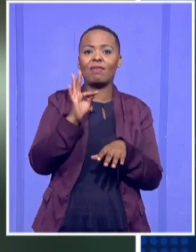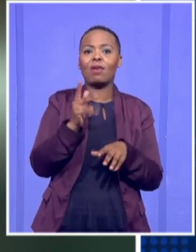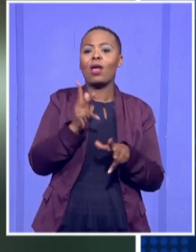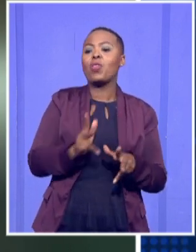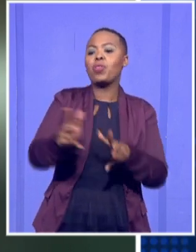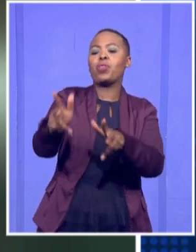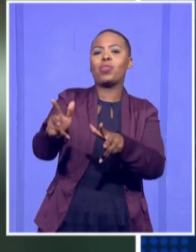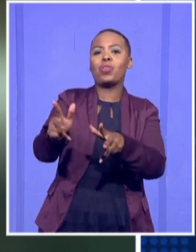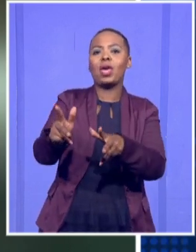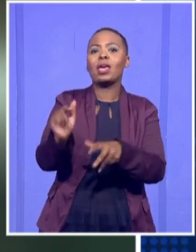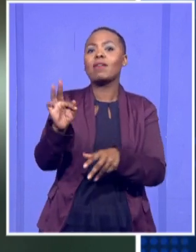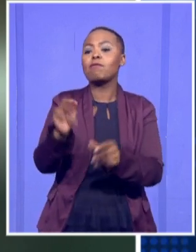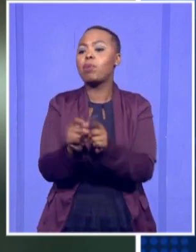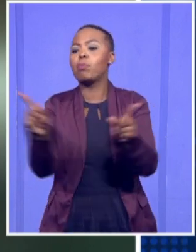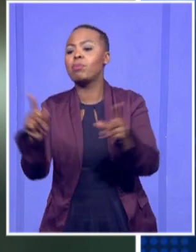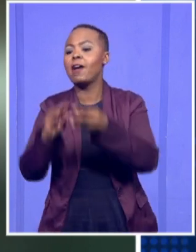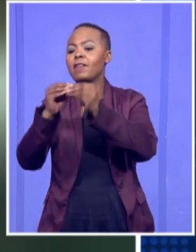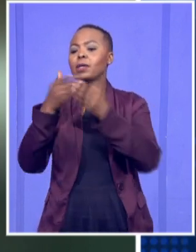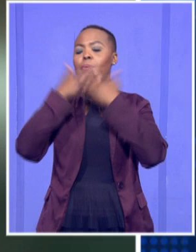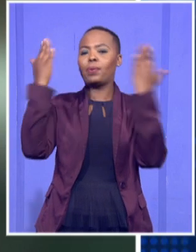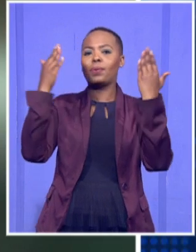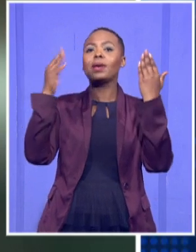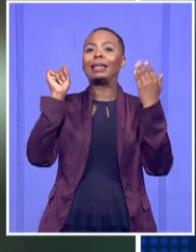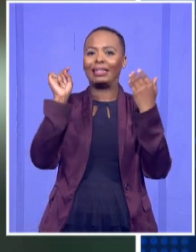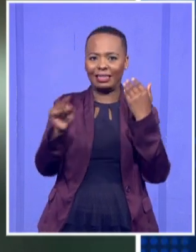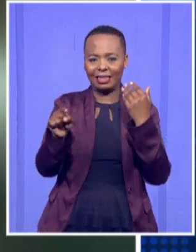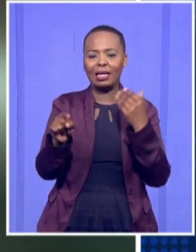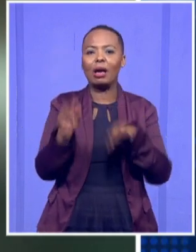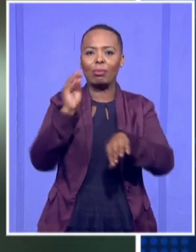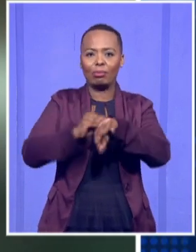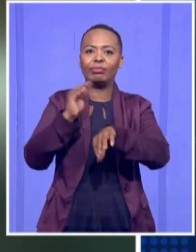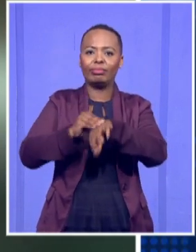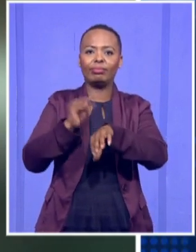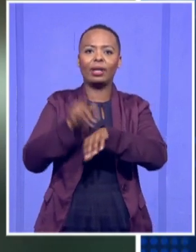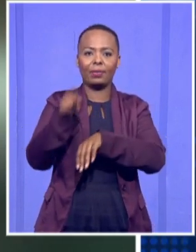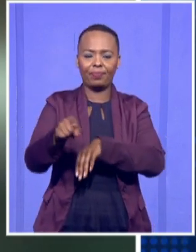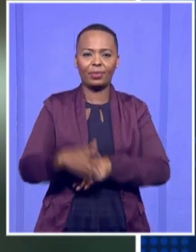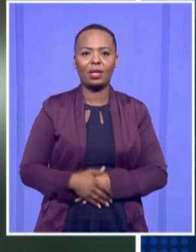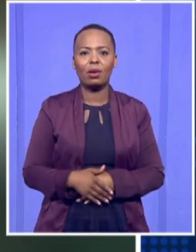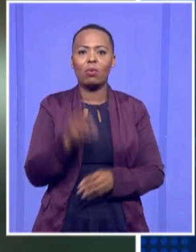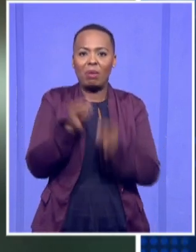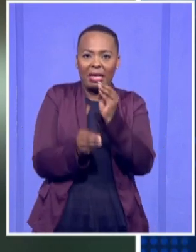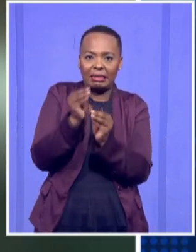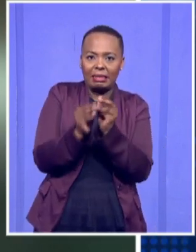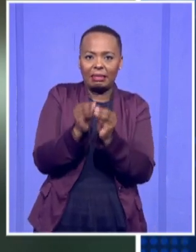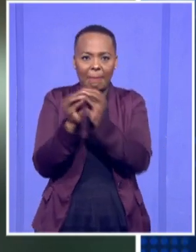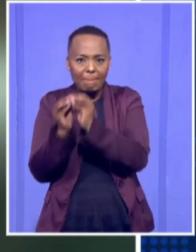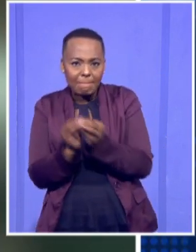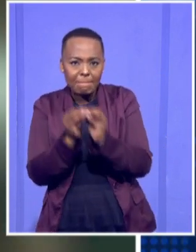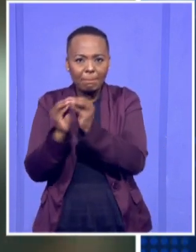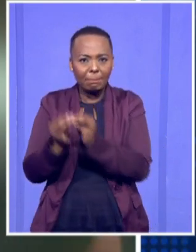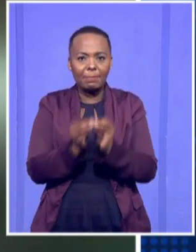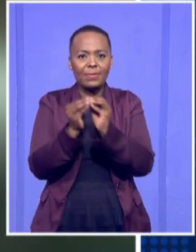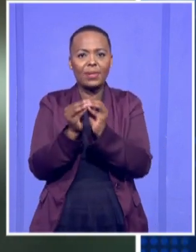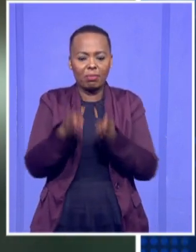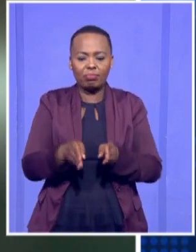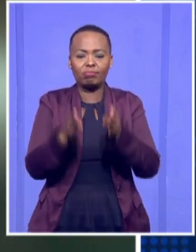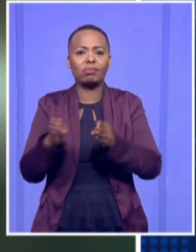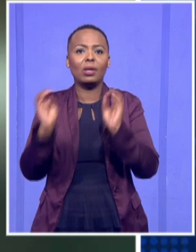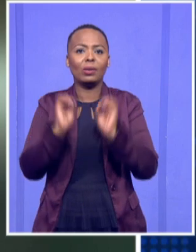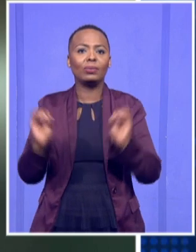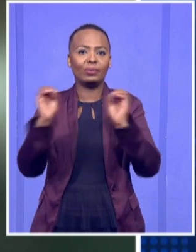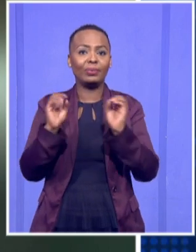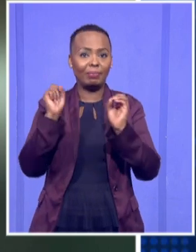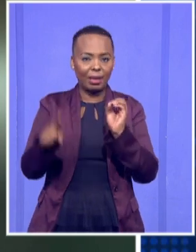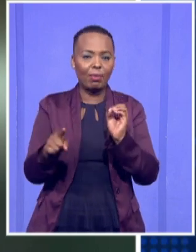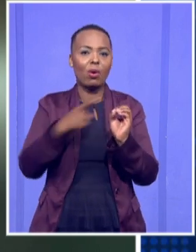the challenge comes in terms of the lack of preventative maintenance across this network of ours. Because the